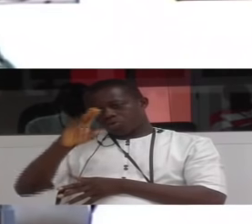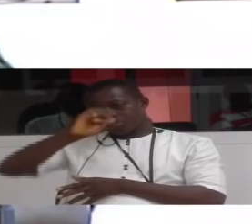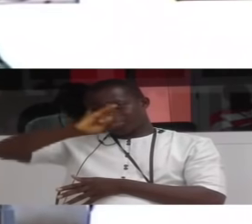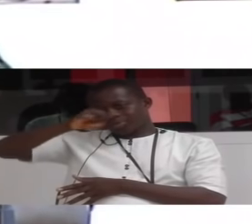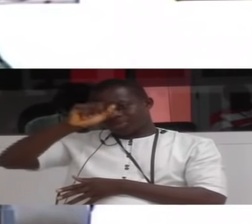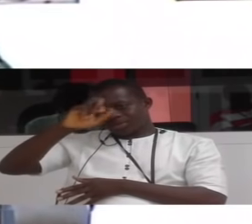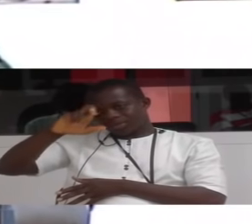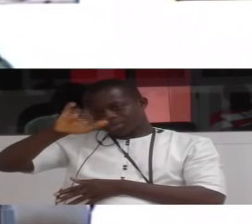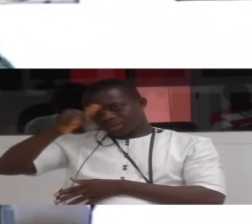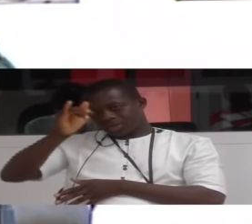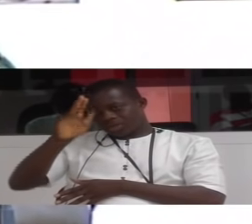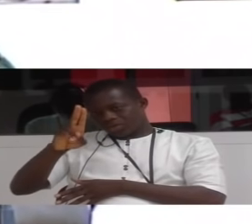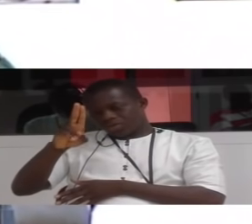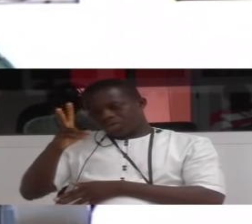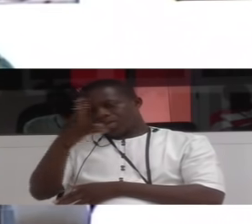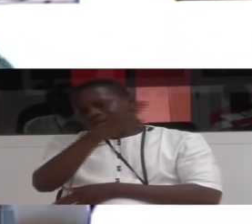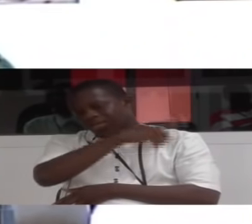Modou Diadju, Rambo.